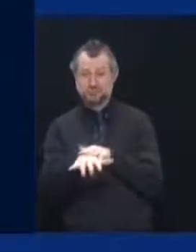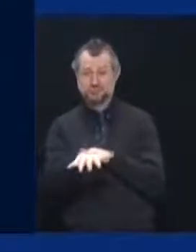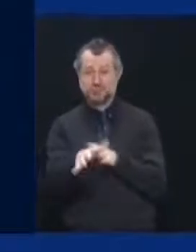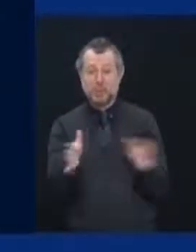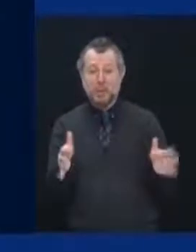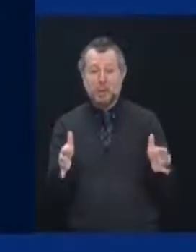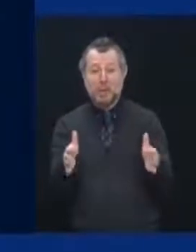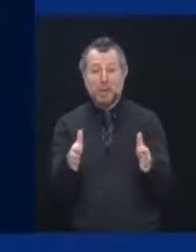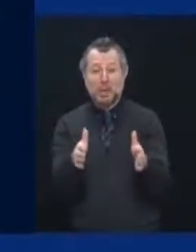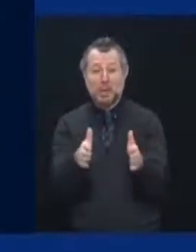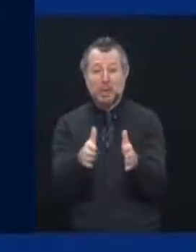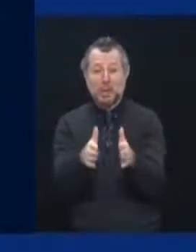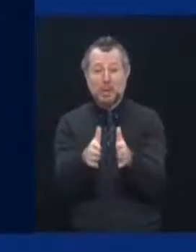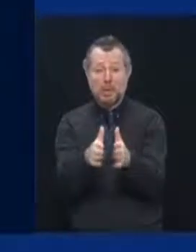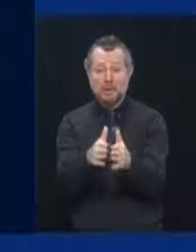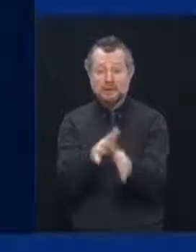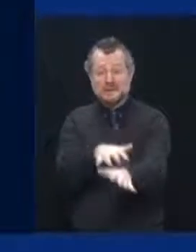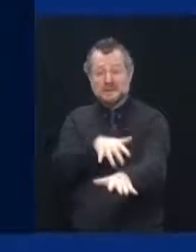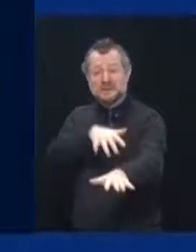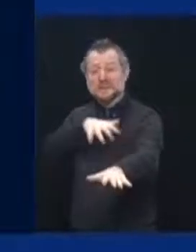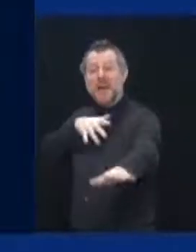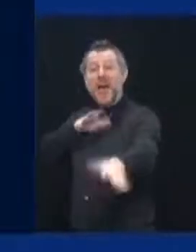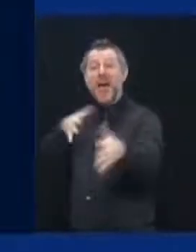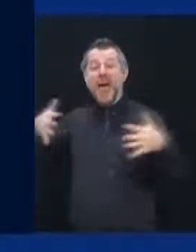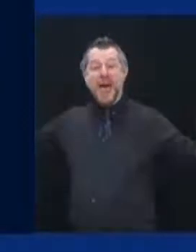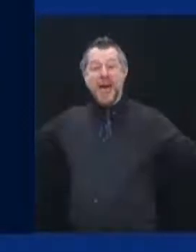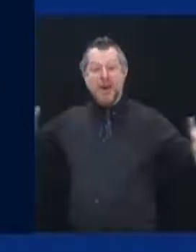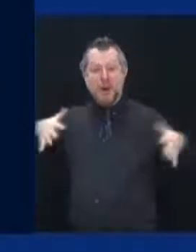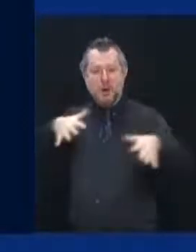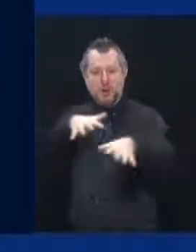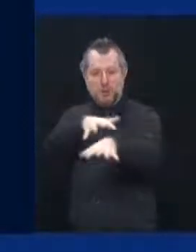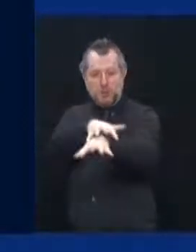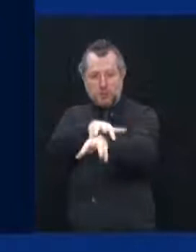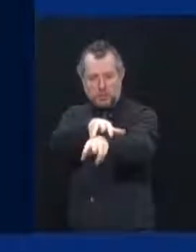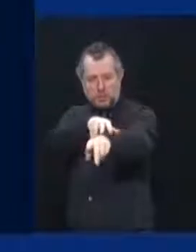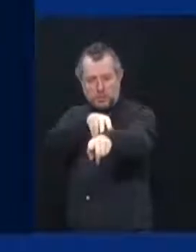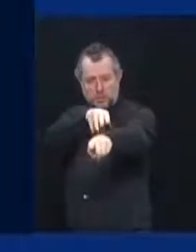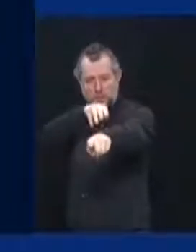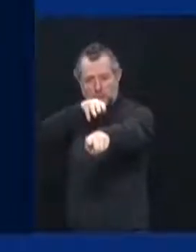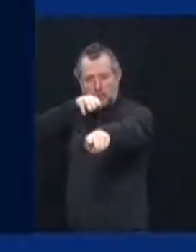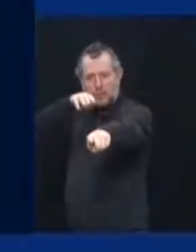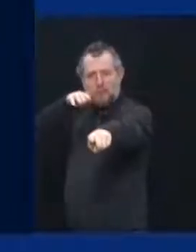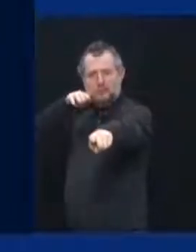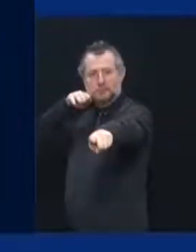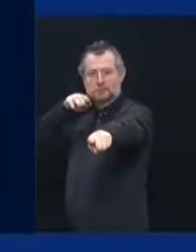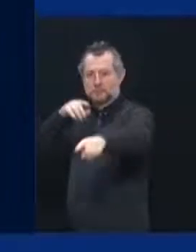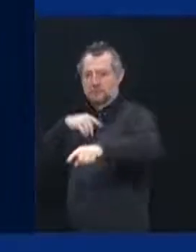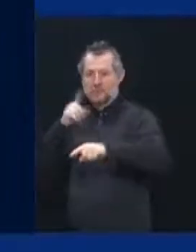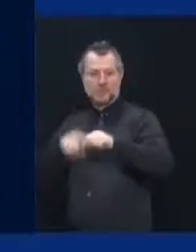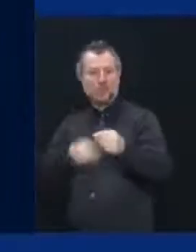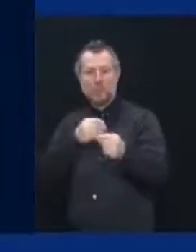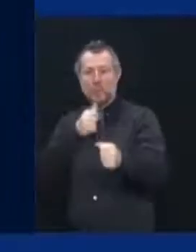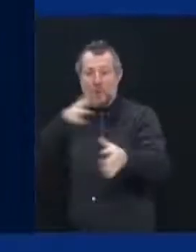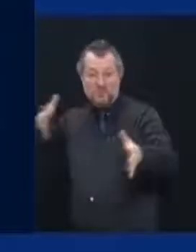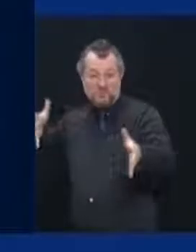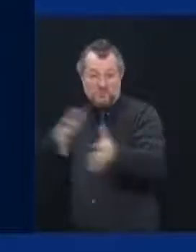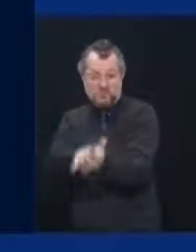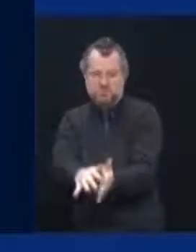volume, and it has to go through the point of a needle, literally and